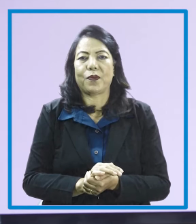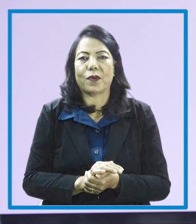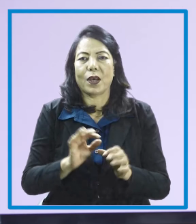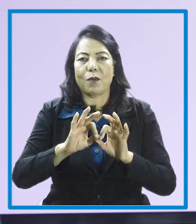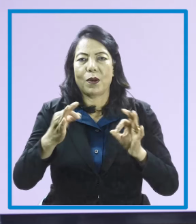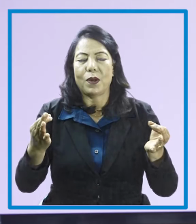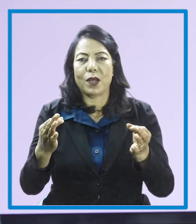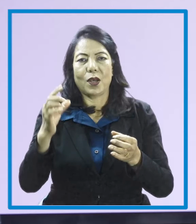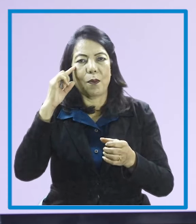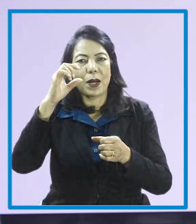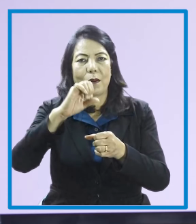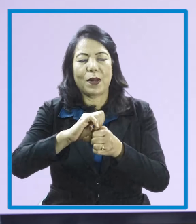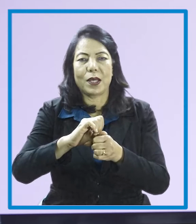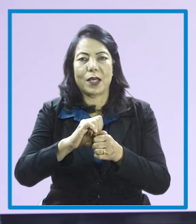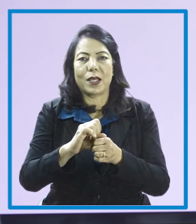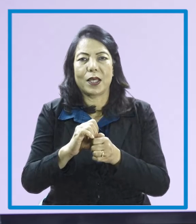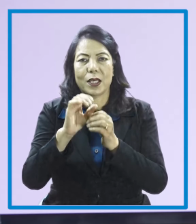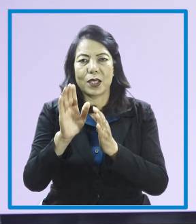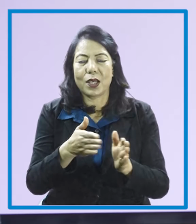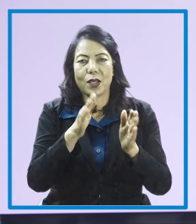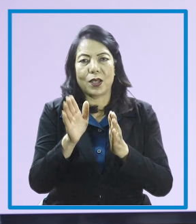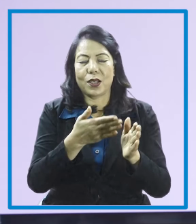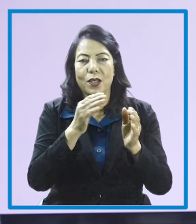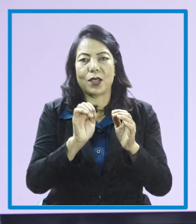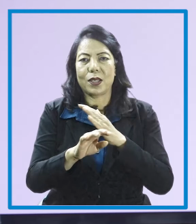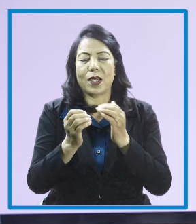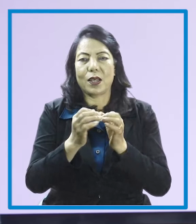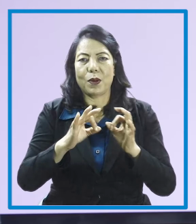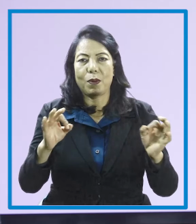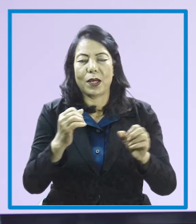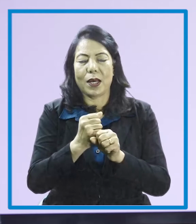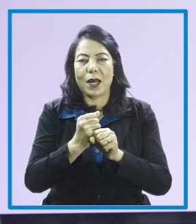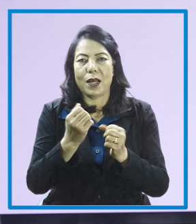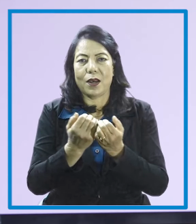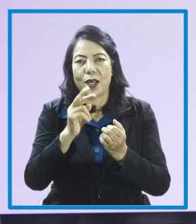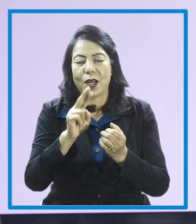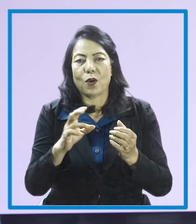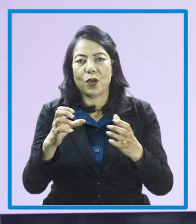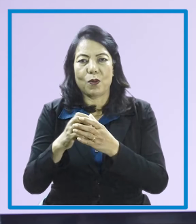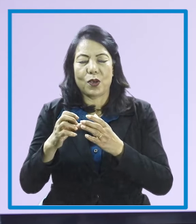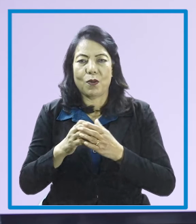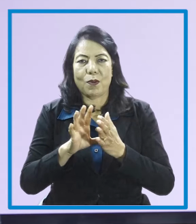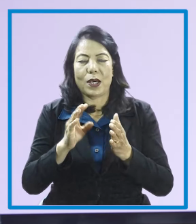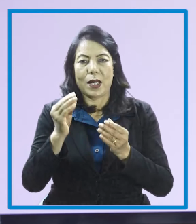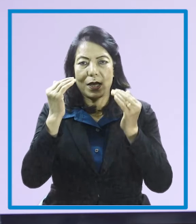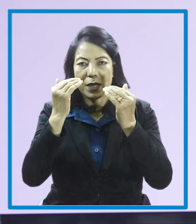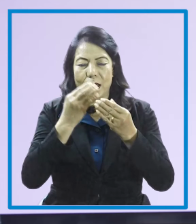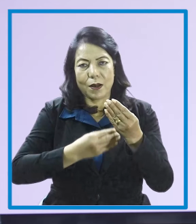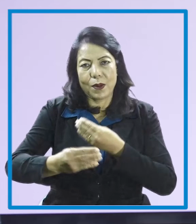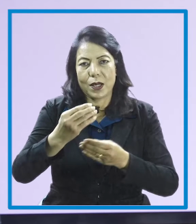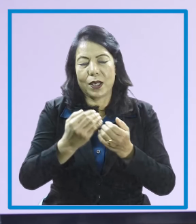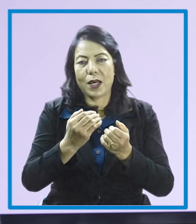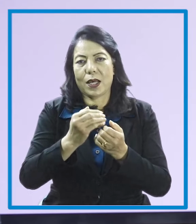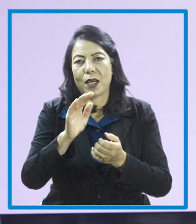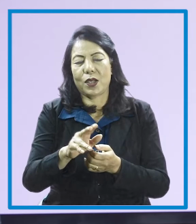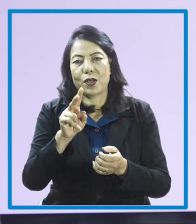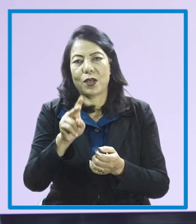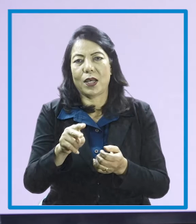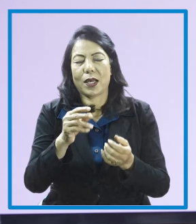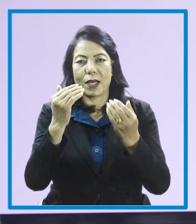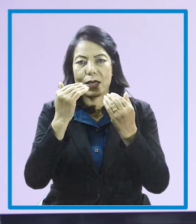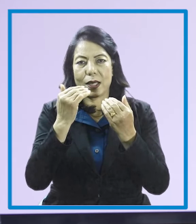impact that we've been able to achieve with other country officers. We participate in different working groups and